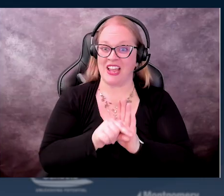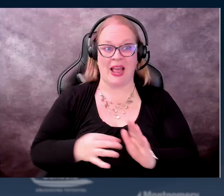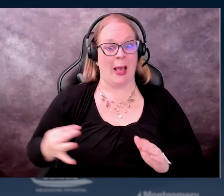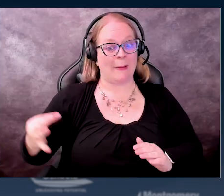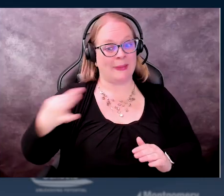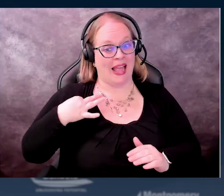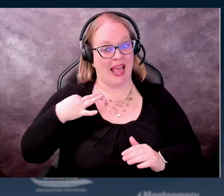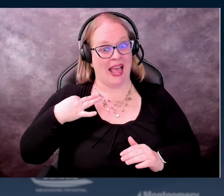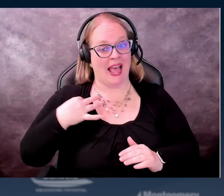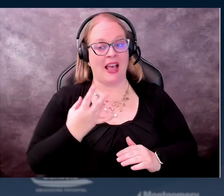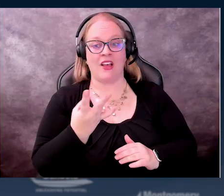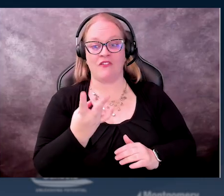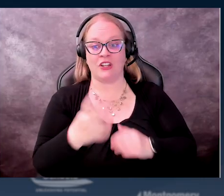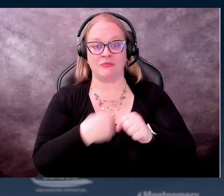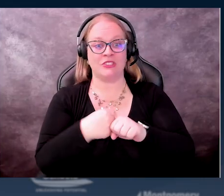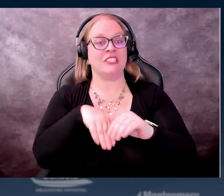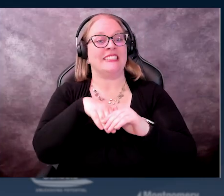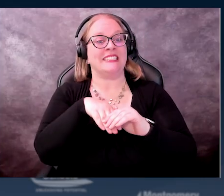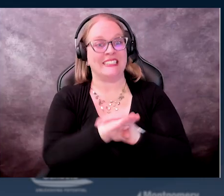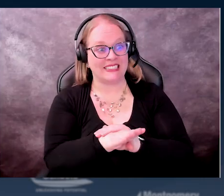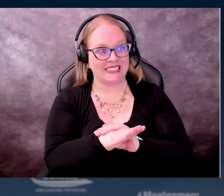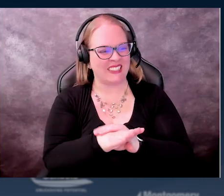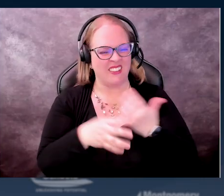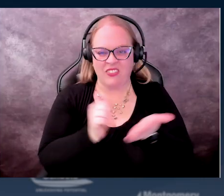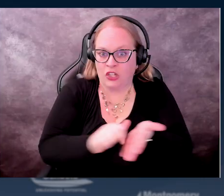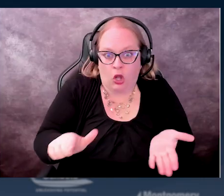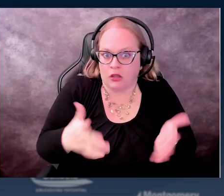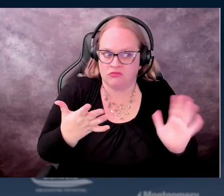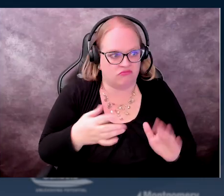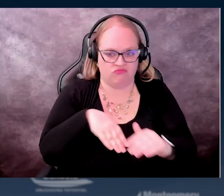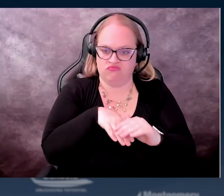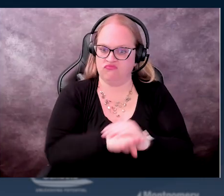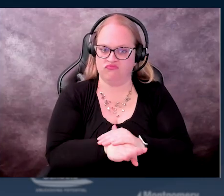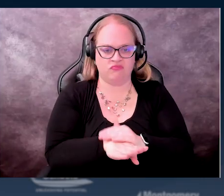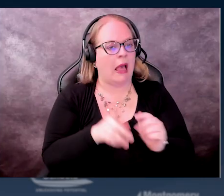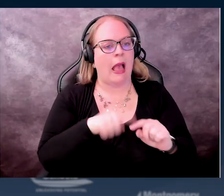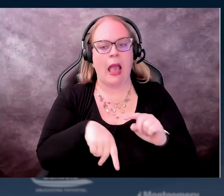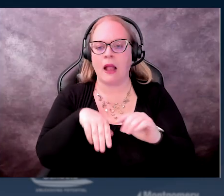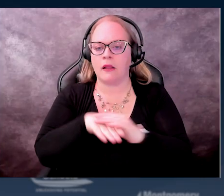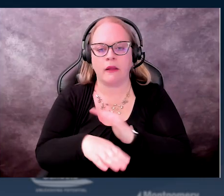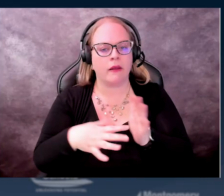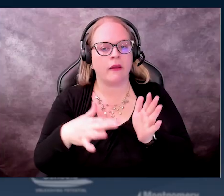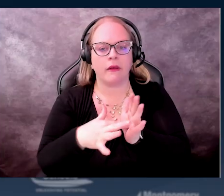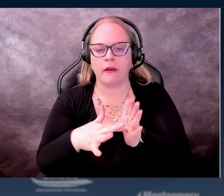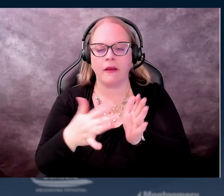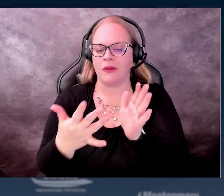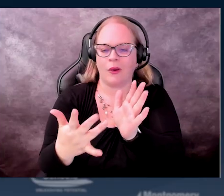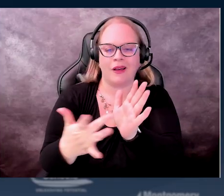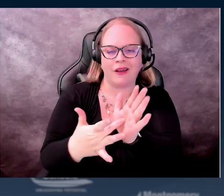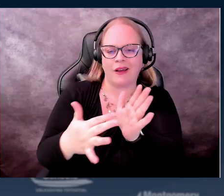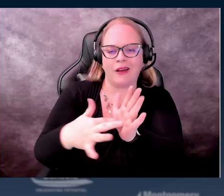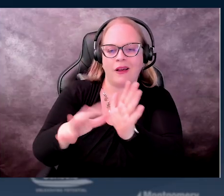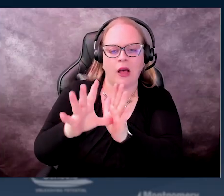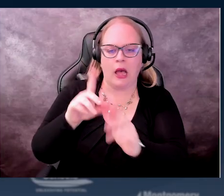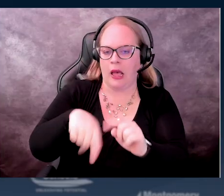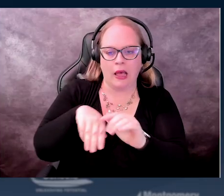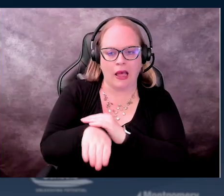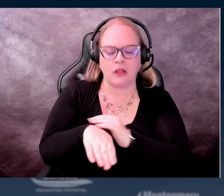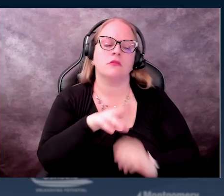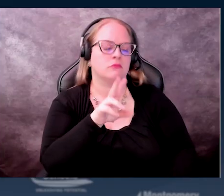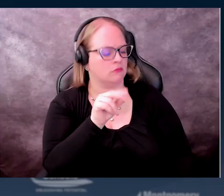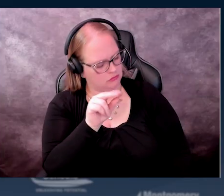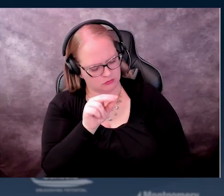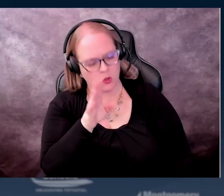additional on-ramps to enter the regional, to enter the programs beyond grade